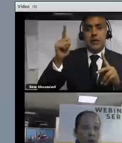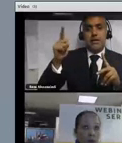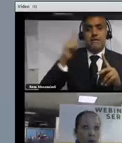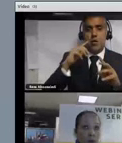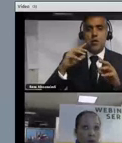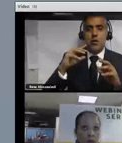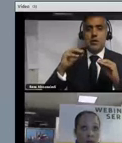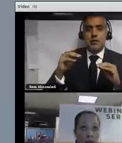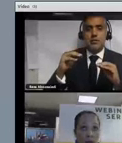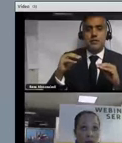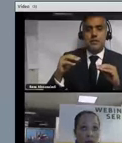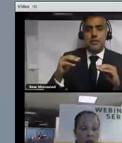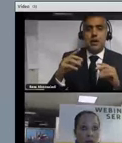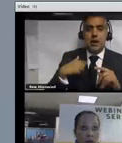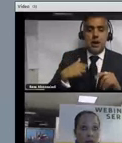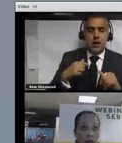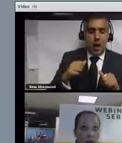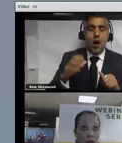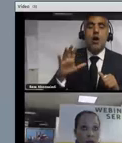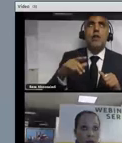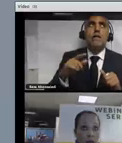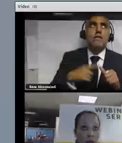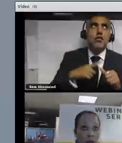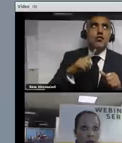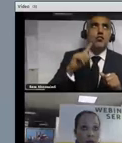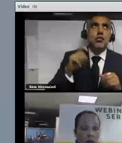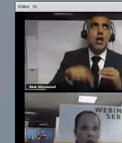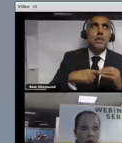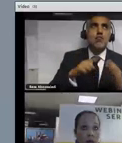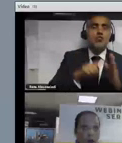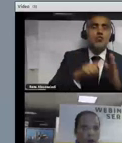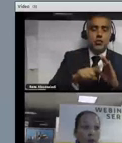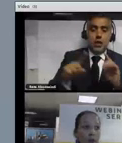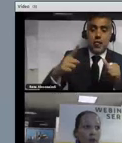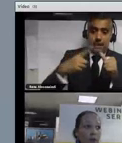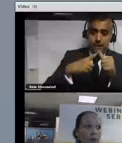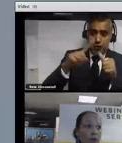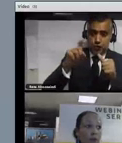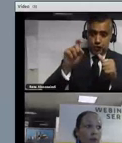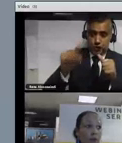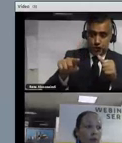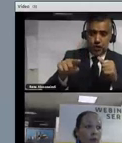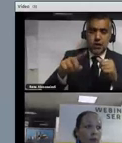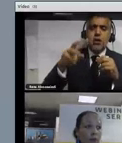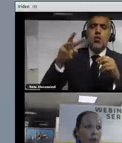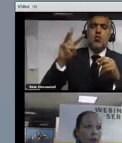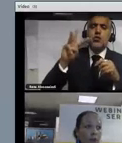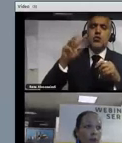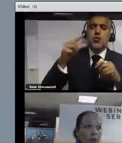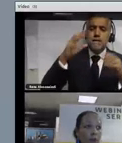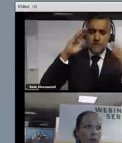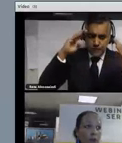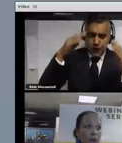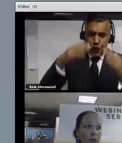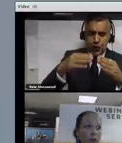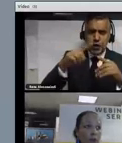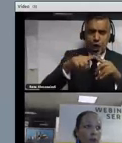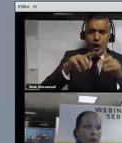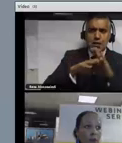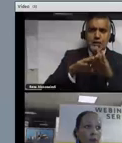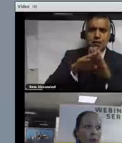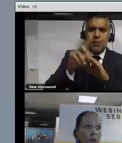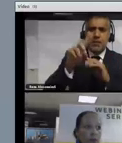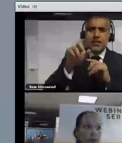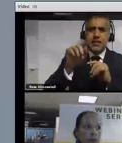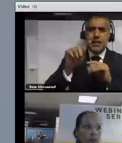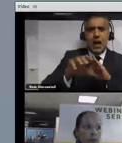Oh, and I remember the first question was on research. The Washington Group really focuses on developing the data, not on